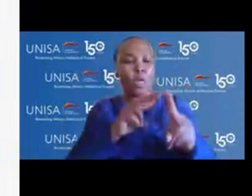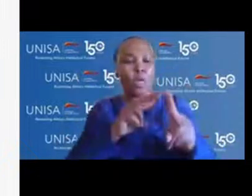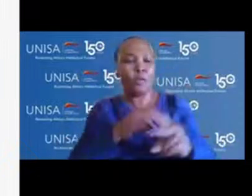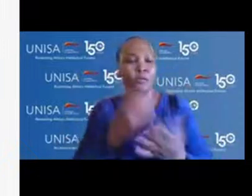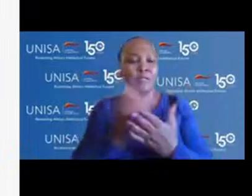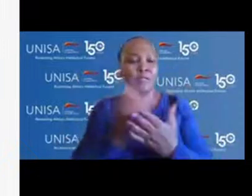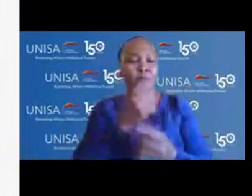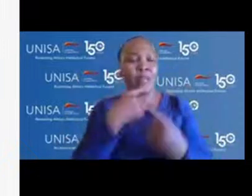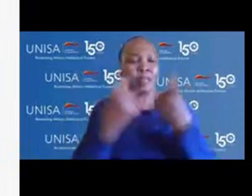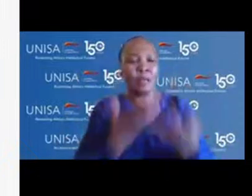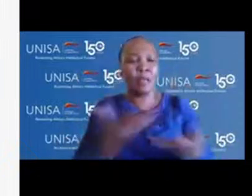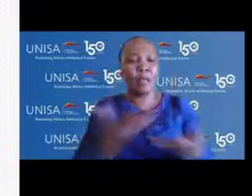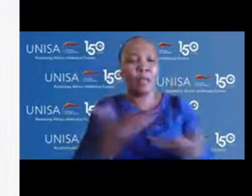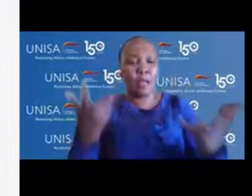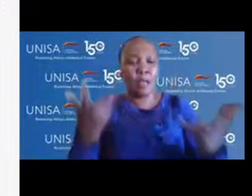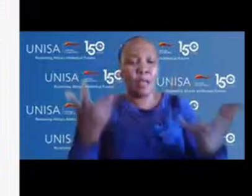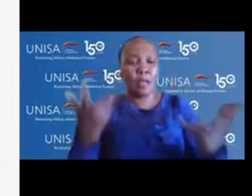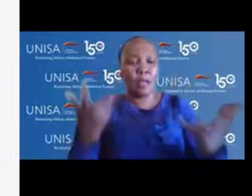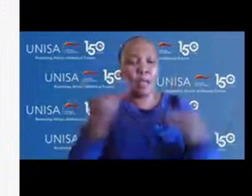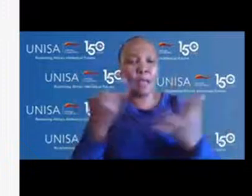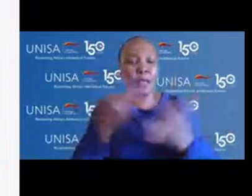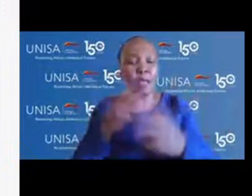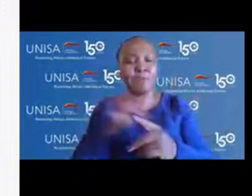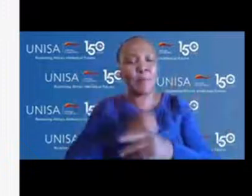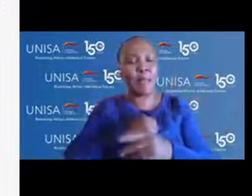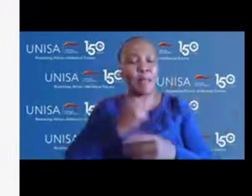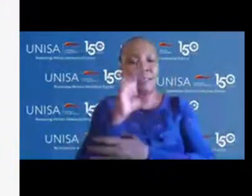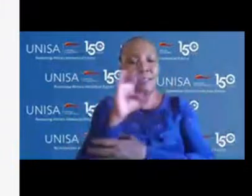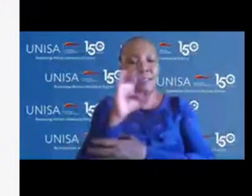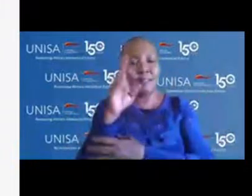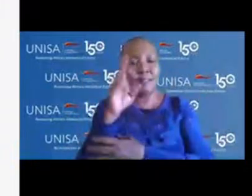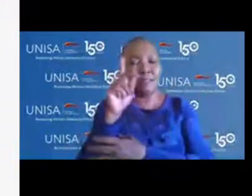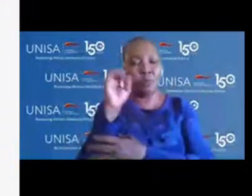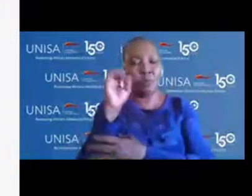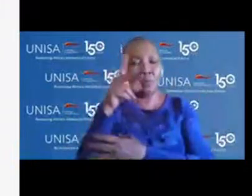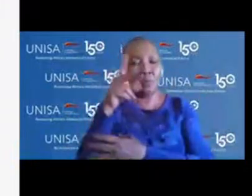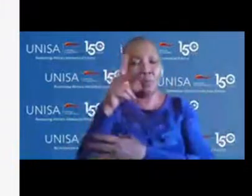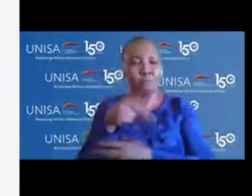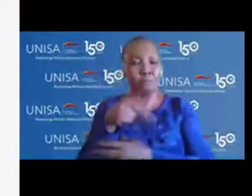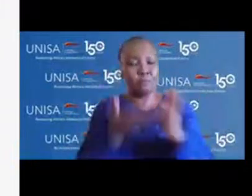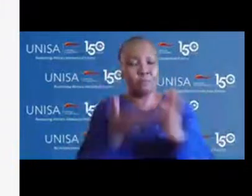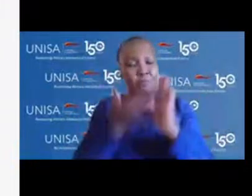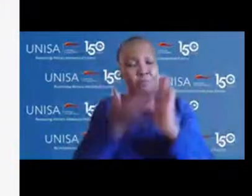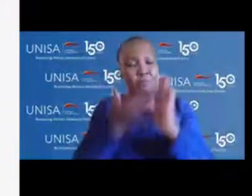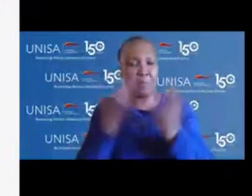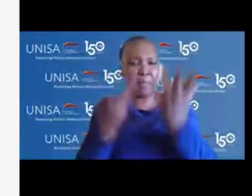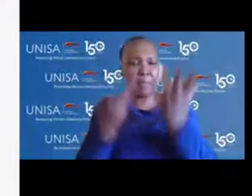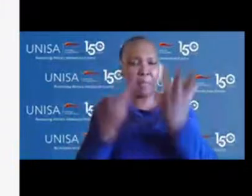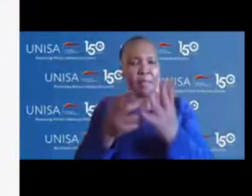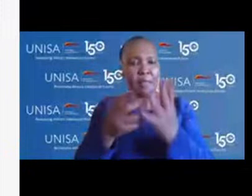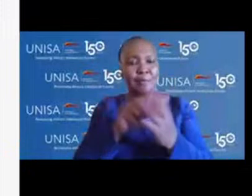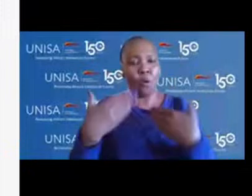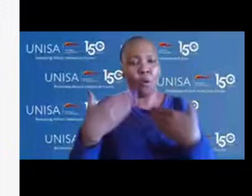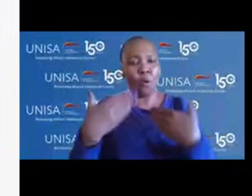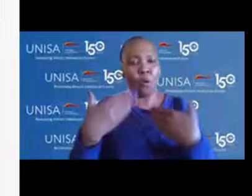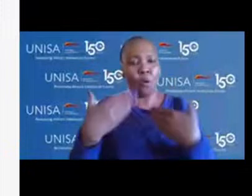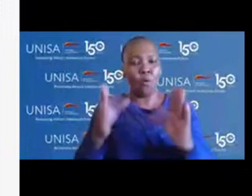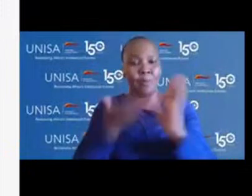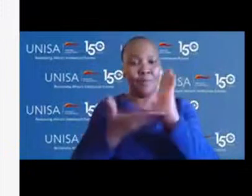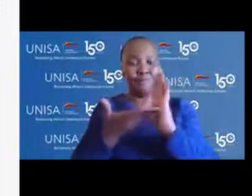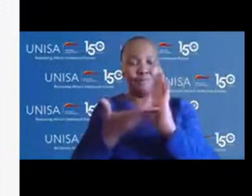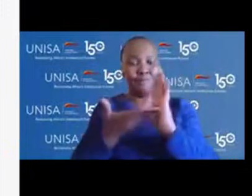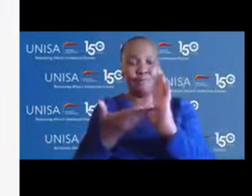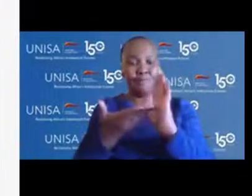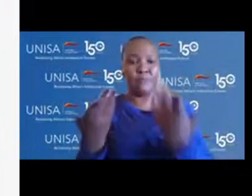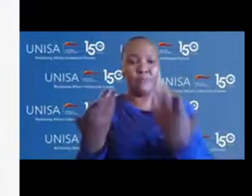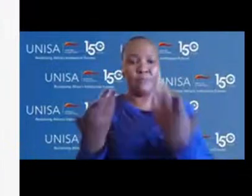Let me see my desktop. I saved my answer on my desktop. Let's say it's this one over here. Click on open, and then I